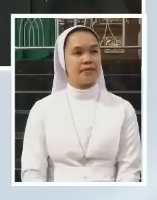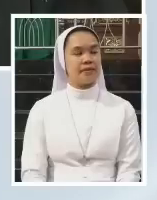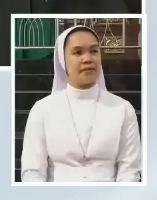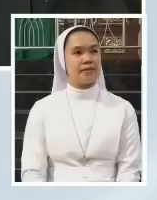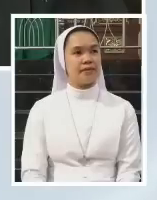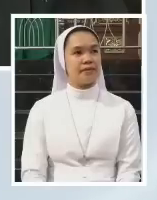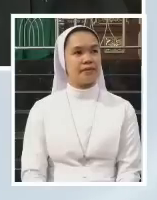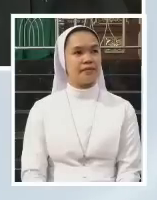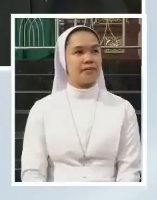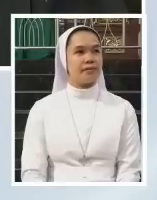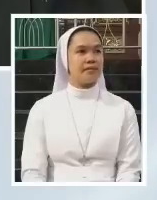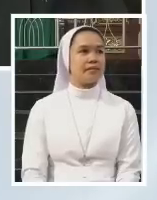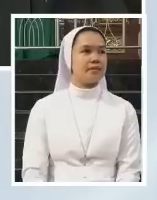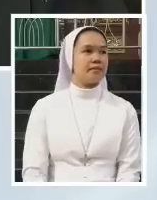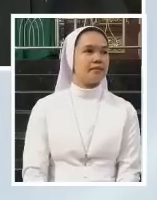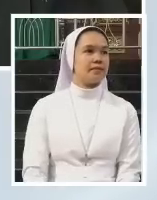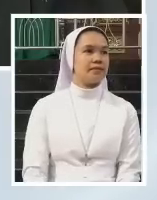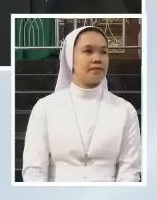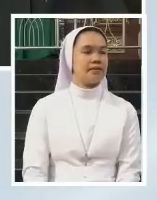anak.